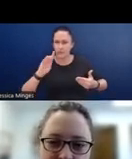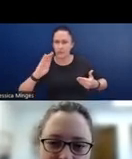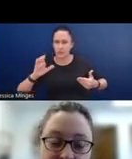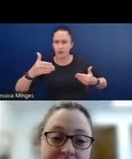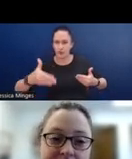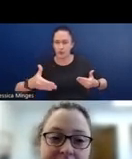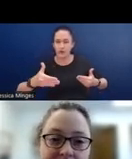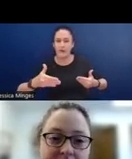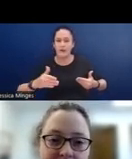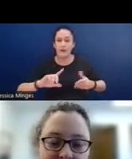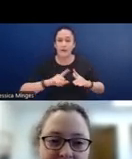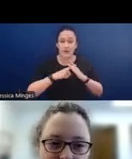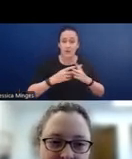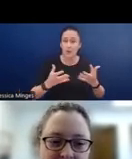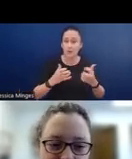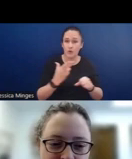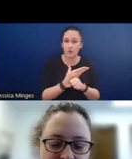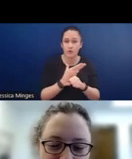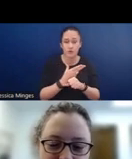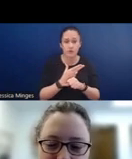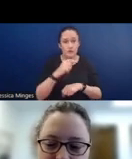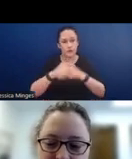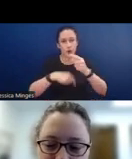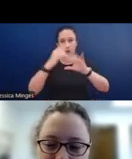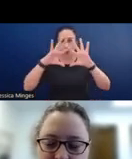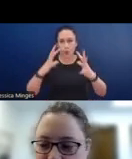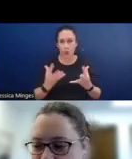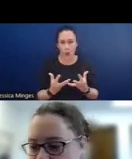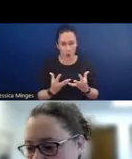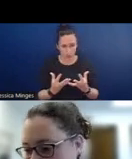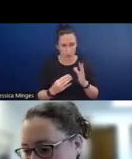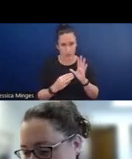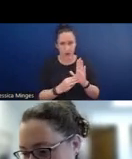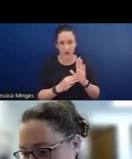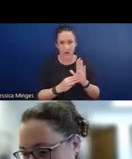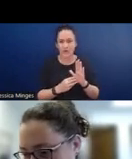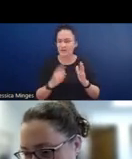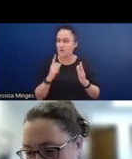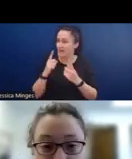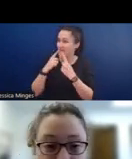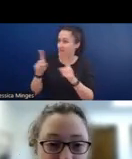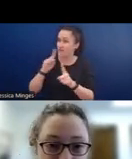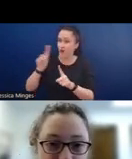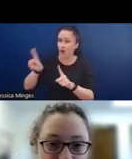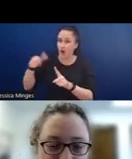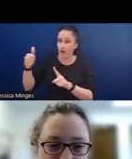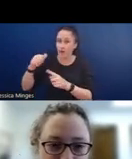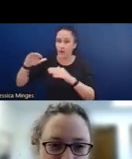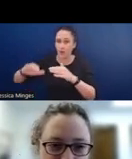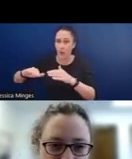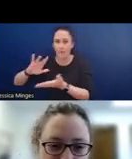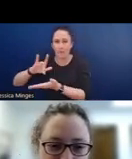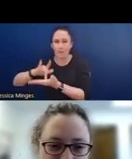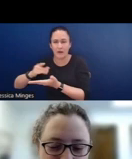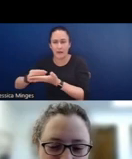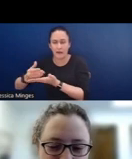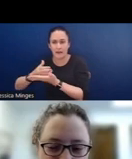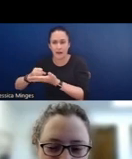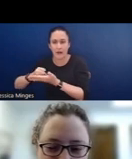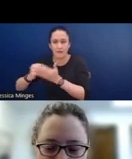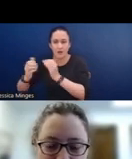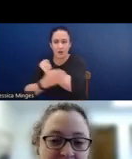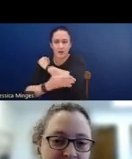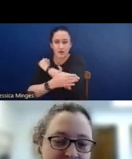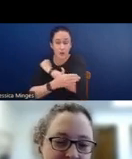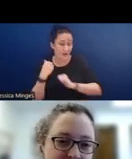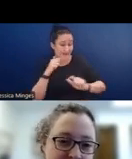global model that used that was very effective in low and middle income countries that used Depo-Provera. And so we asked a lot of people about that